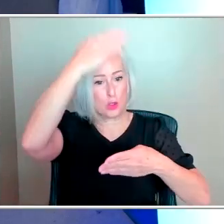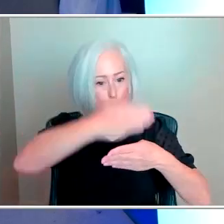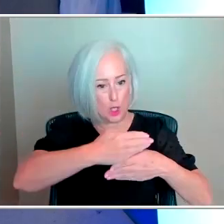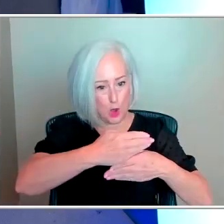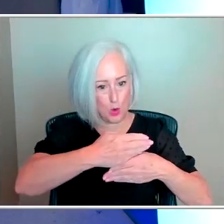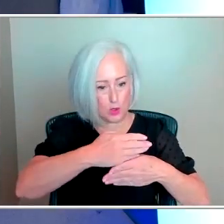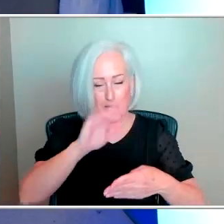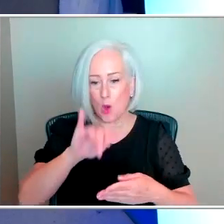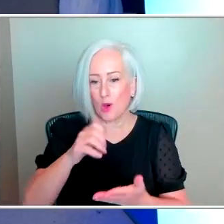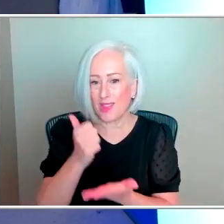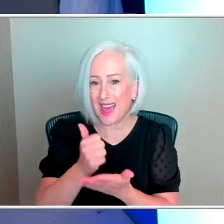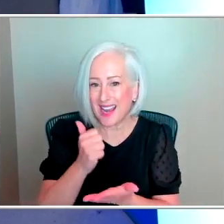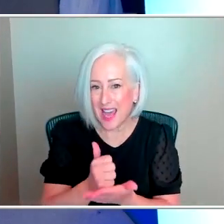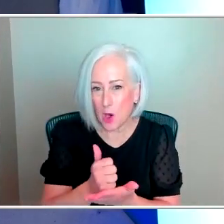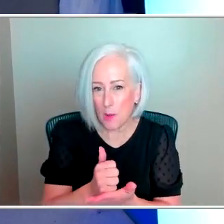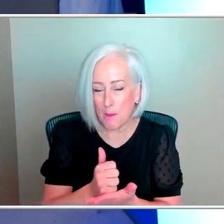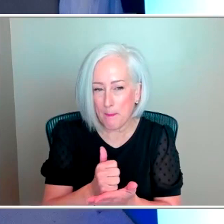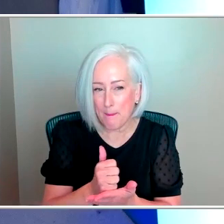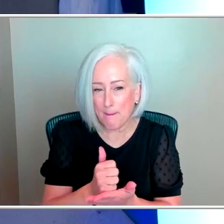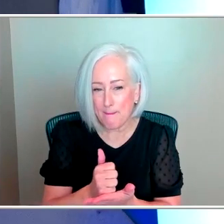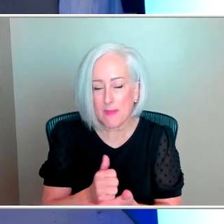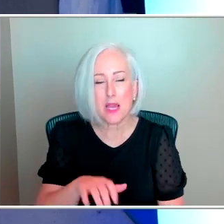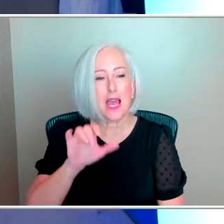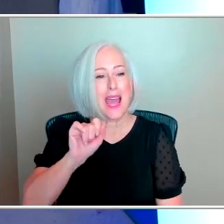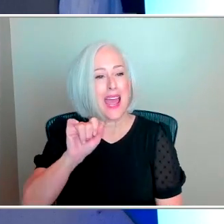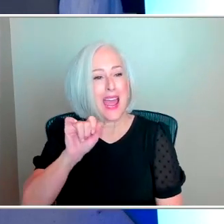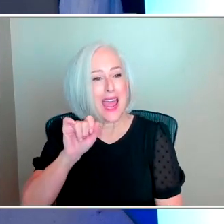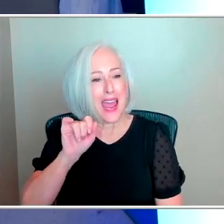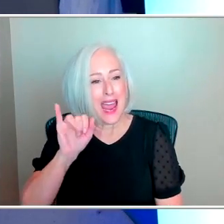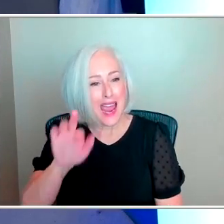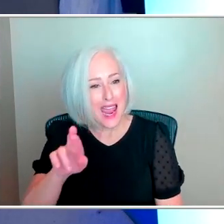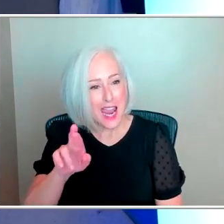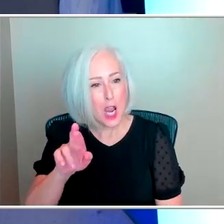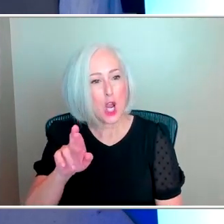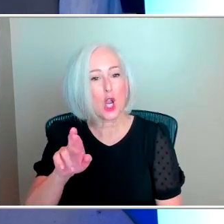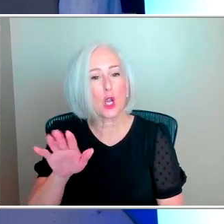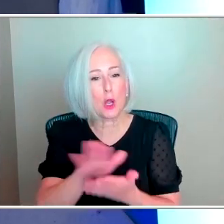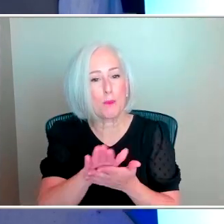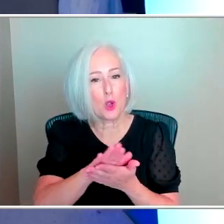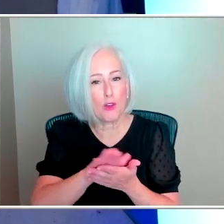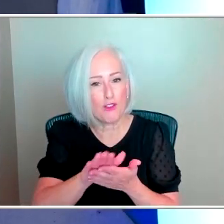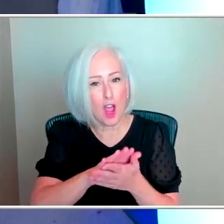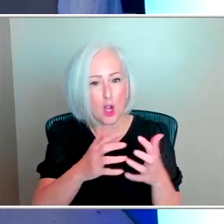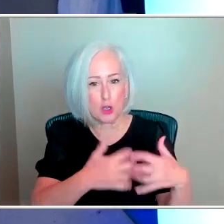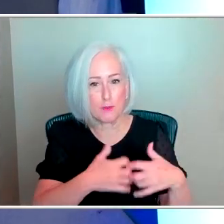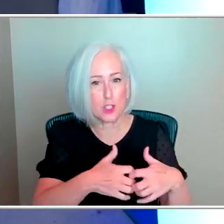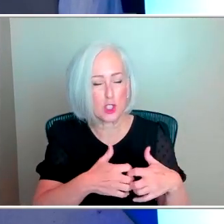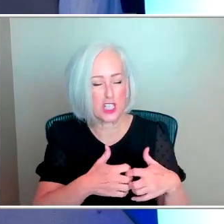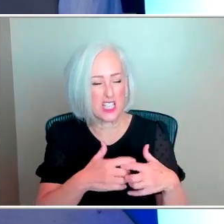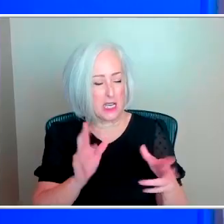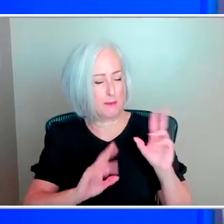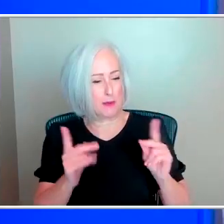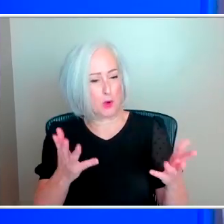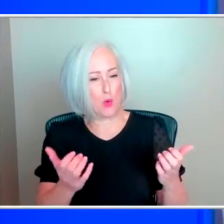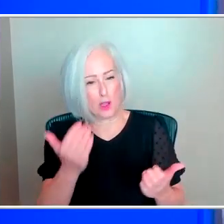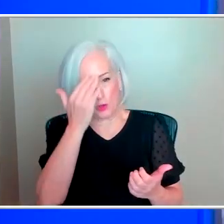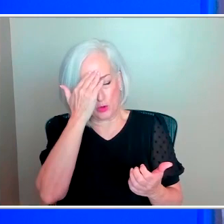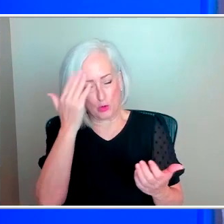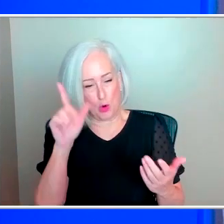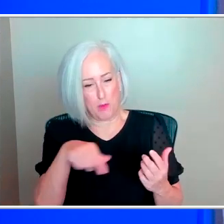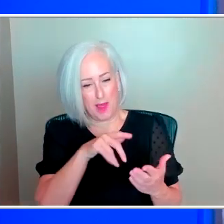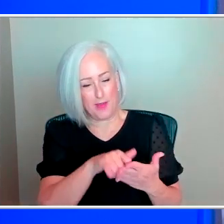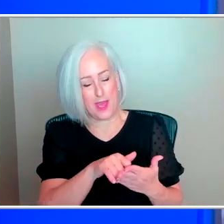people always want to know about those air purifiers, how much they help, what they're supposed to be looking for and reading on the box. That's a little tricky. In terms